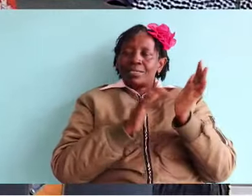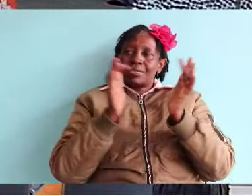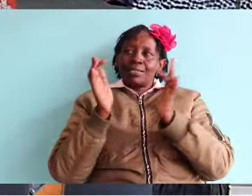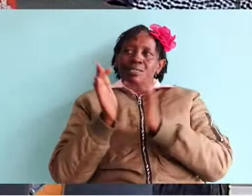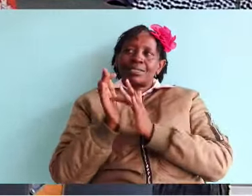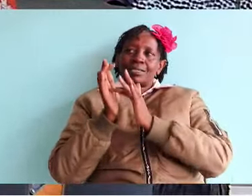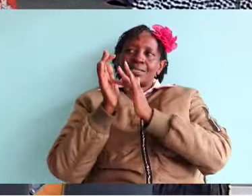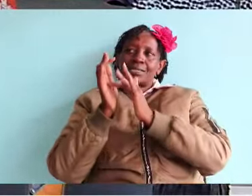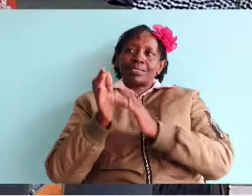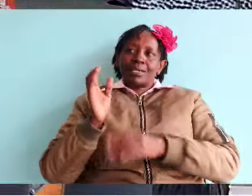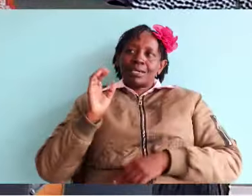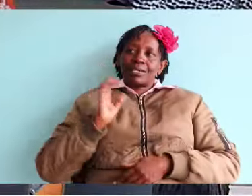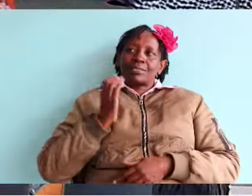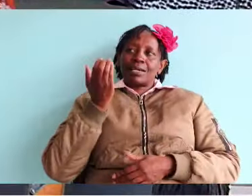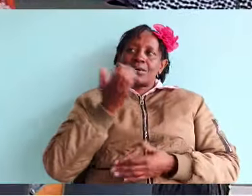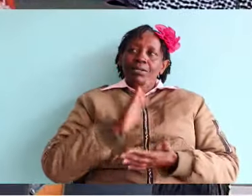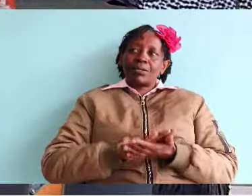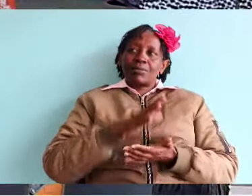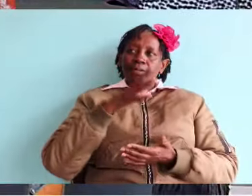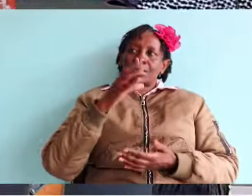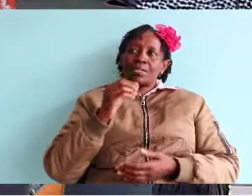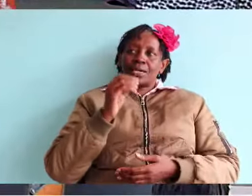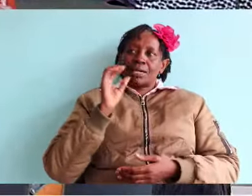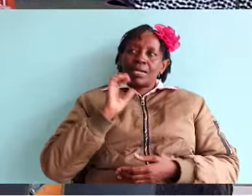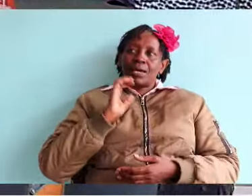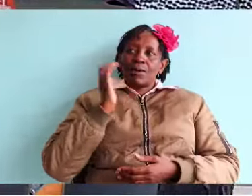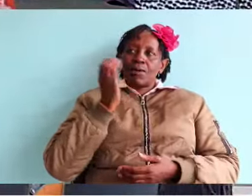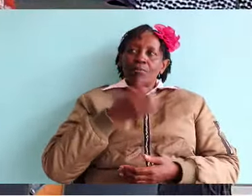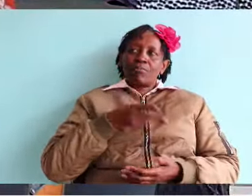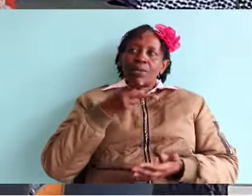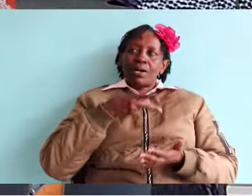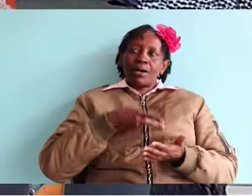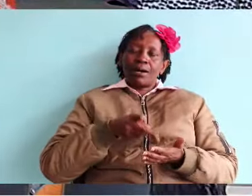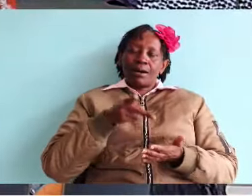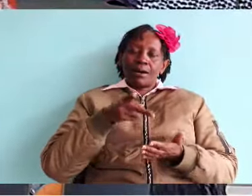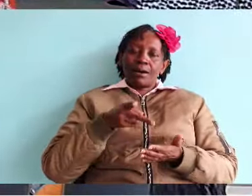eyes. Jesus, our glory and our